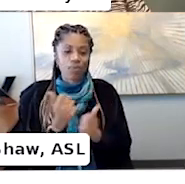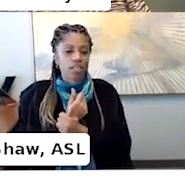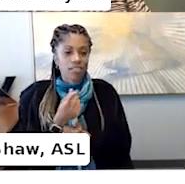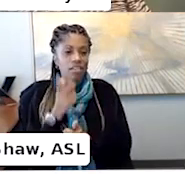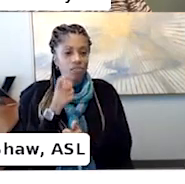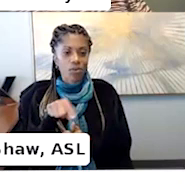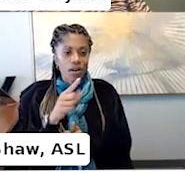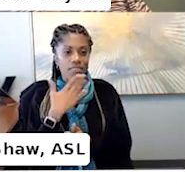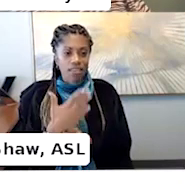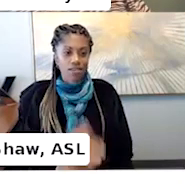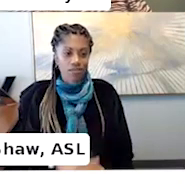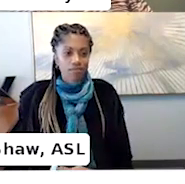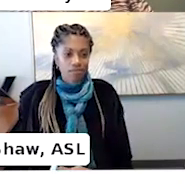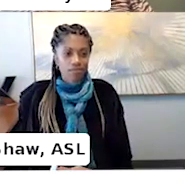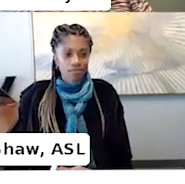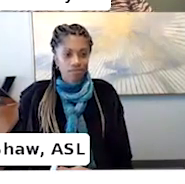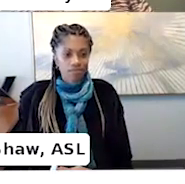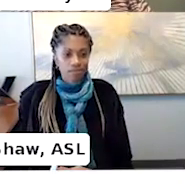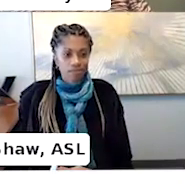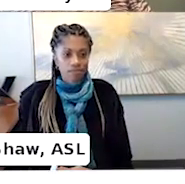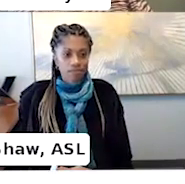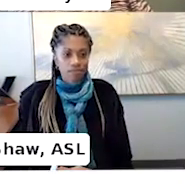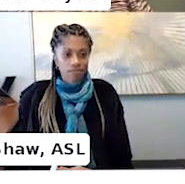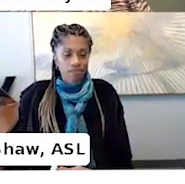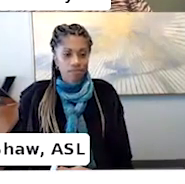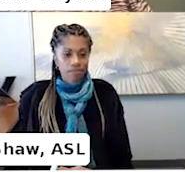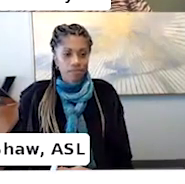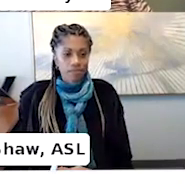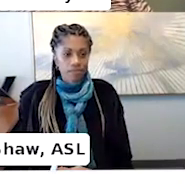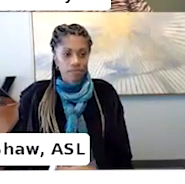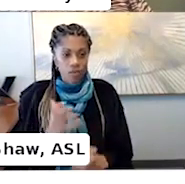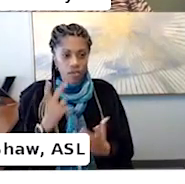Yes, exactly. And I just want to say, if you're